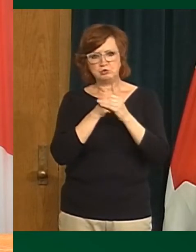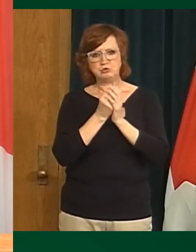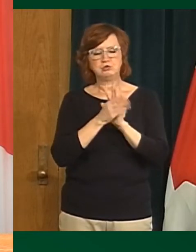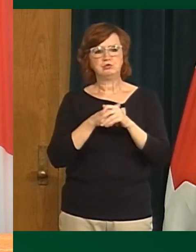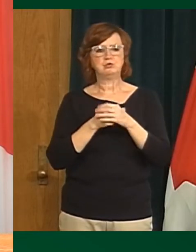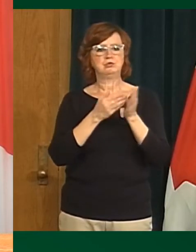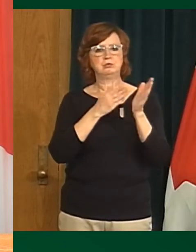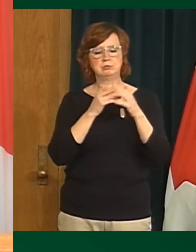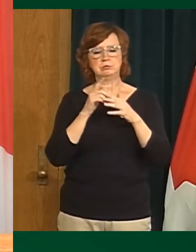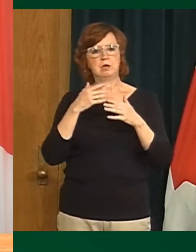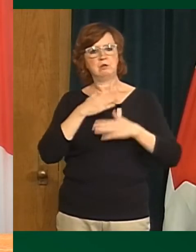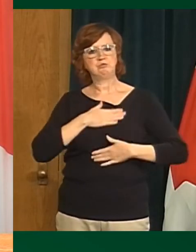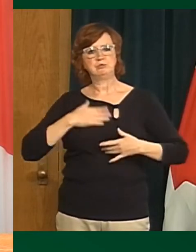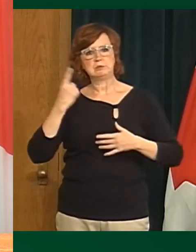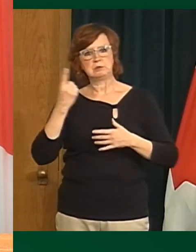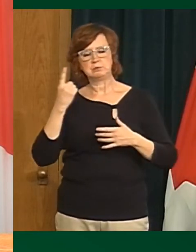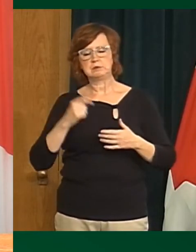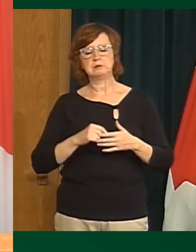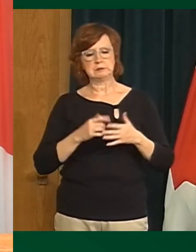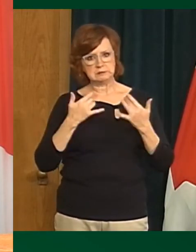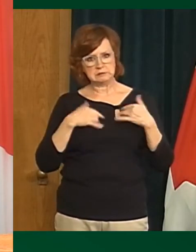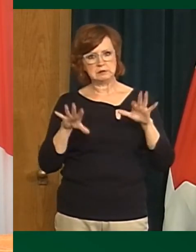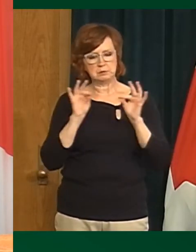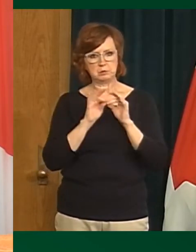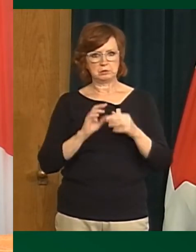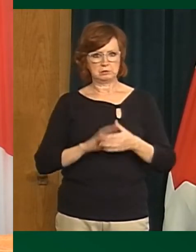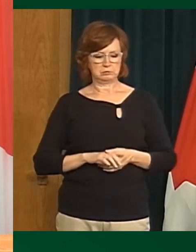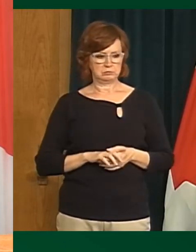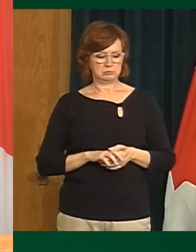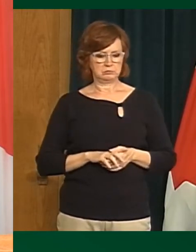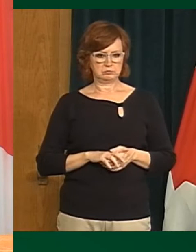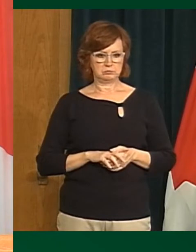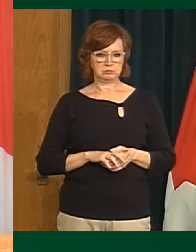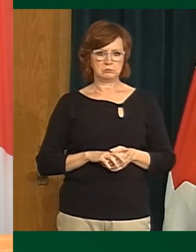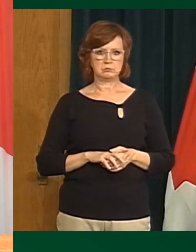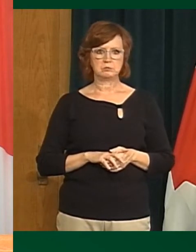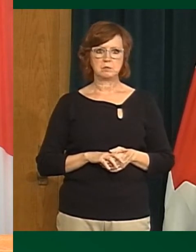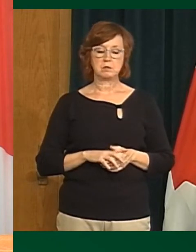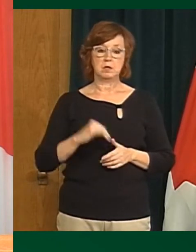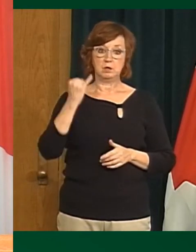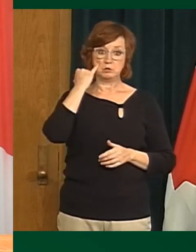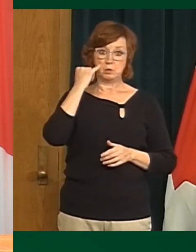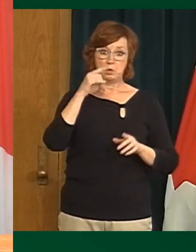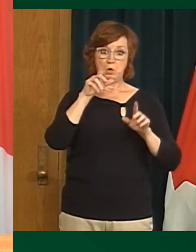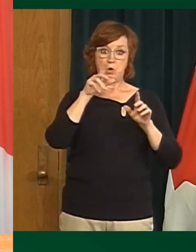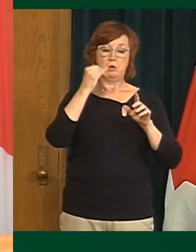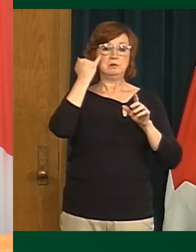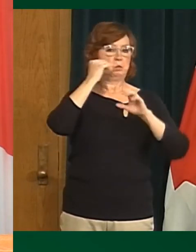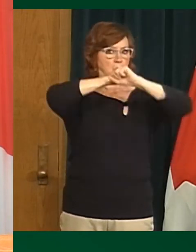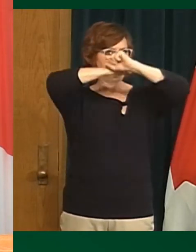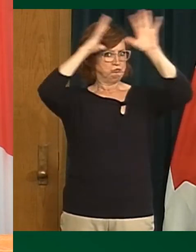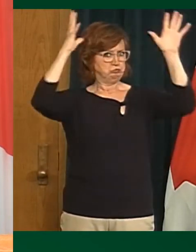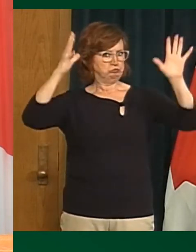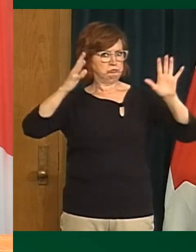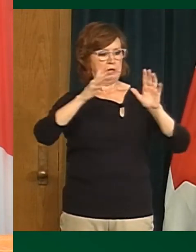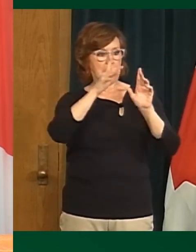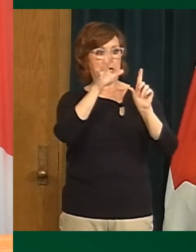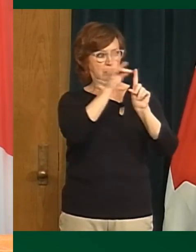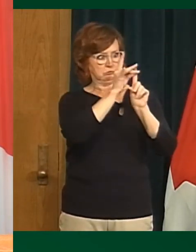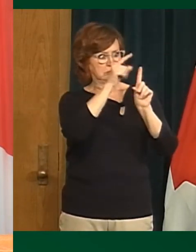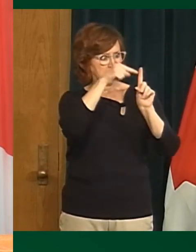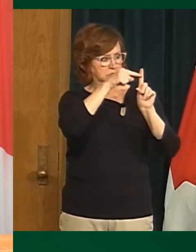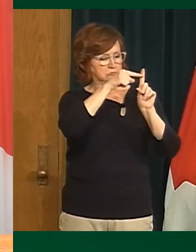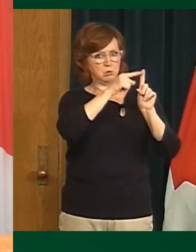see specific exposure histories, we also need to share that. So most cases are, you are